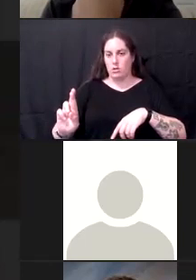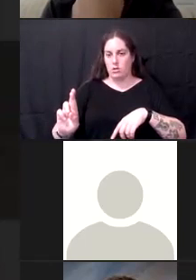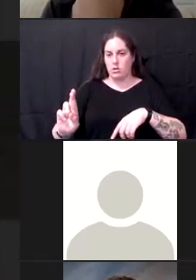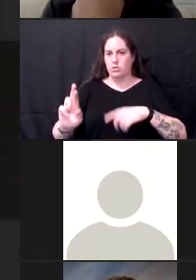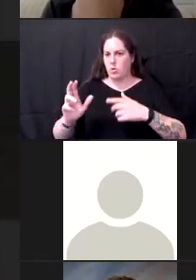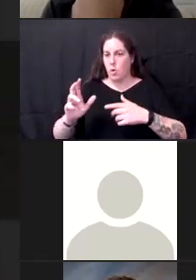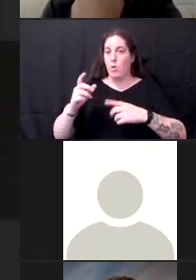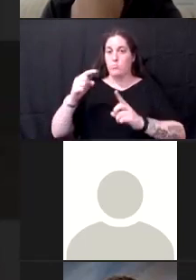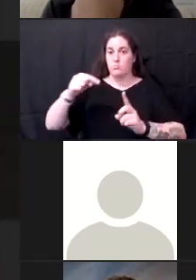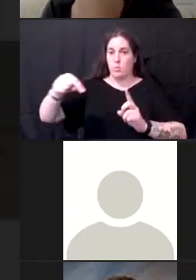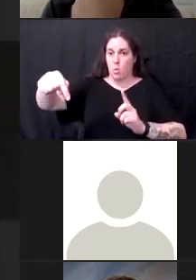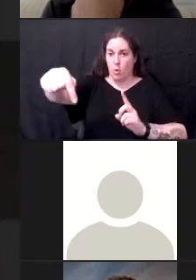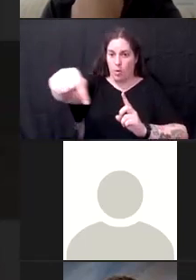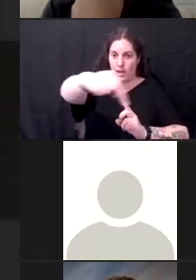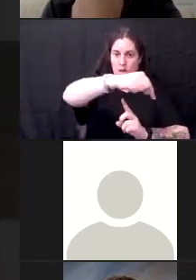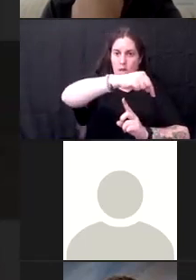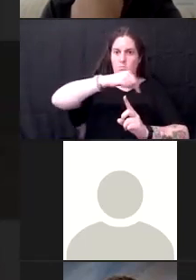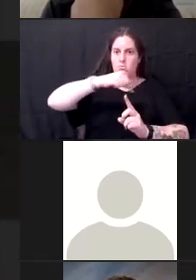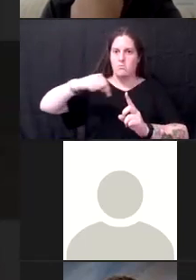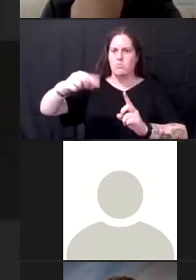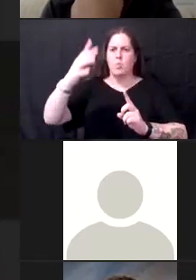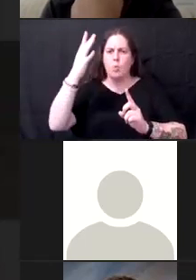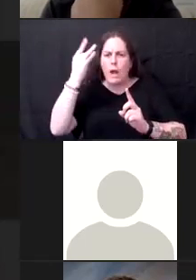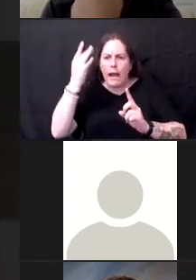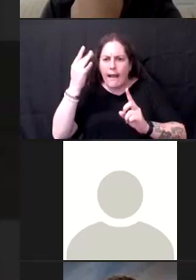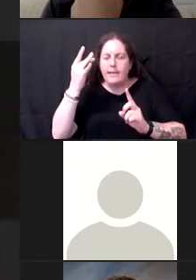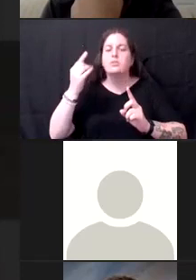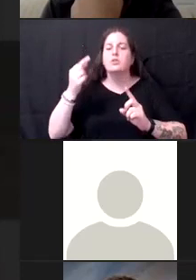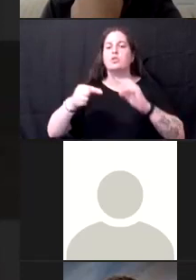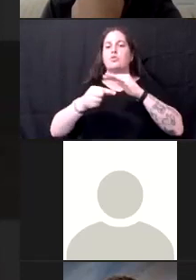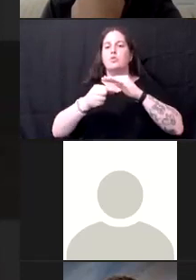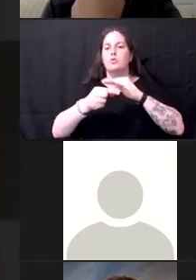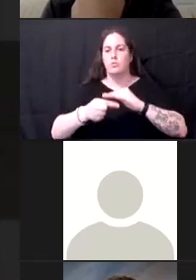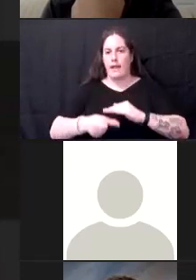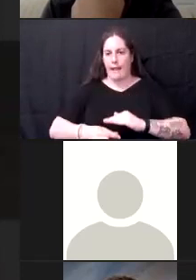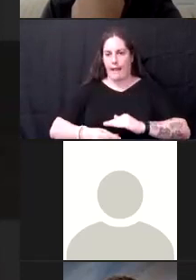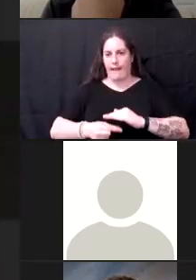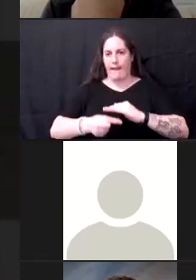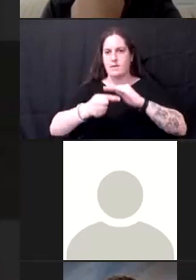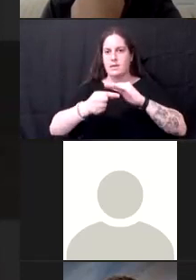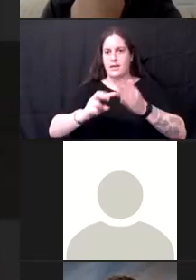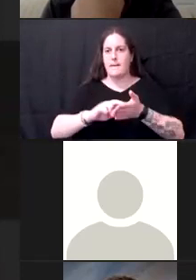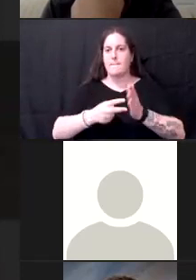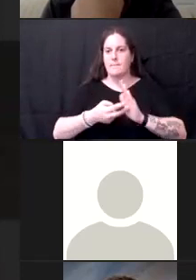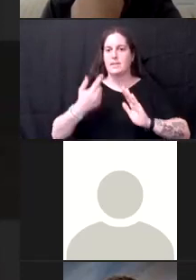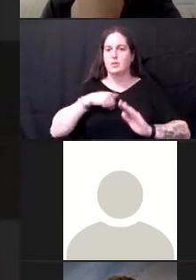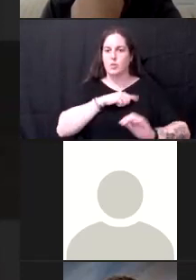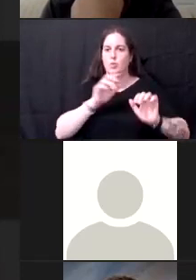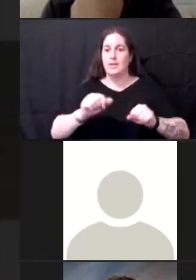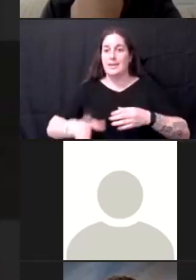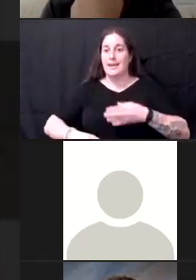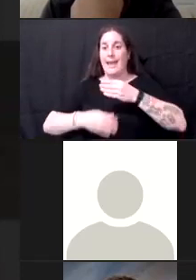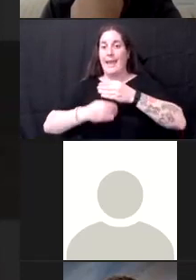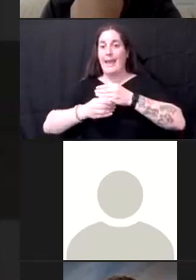orbit? Gravity. And so we can go to Newton's universal law of gravitation to provide